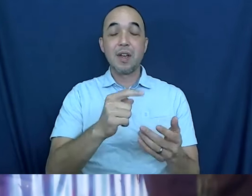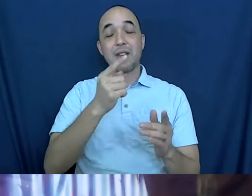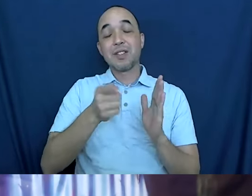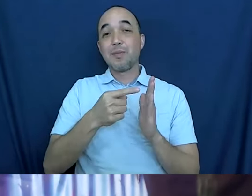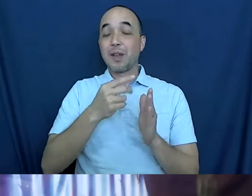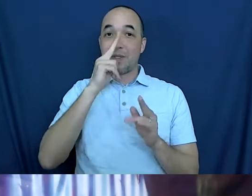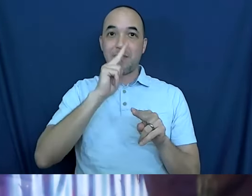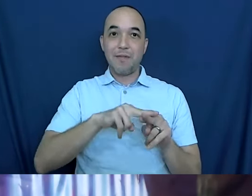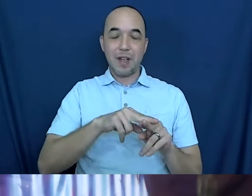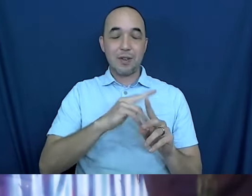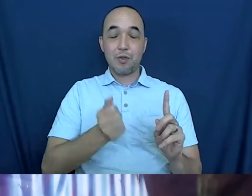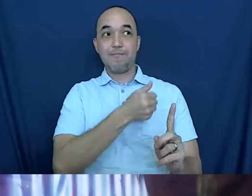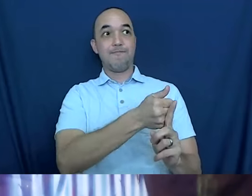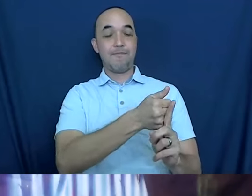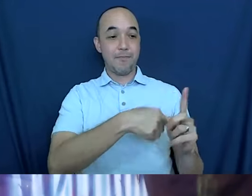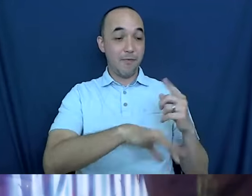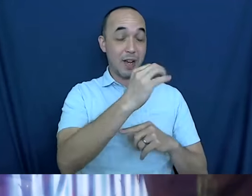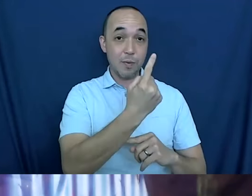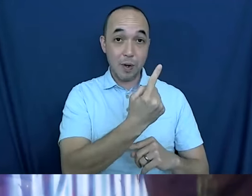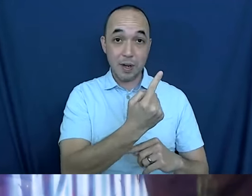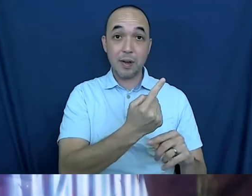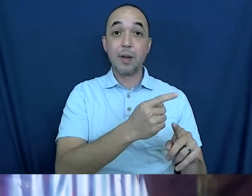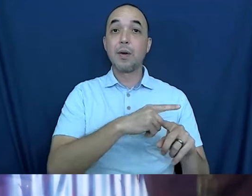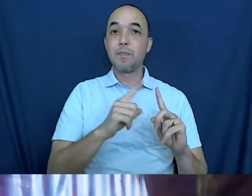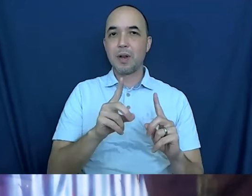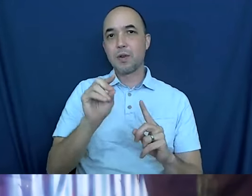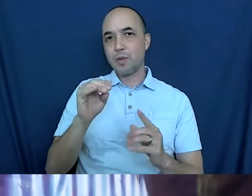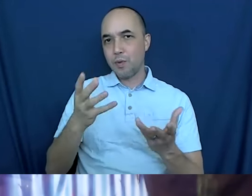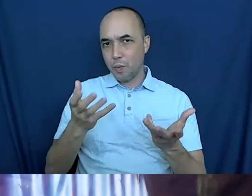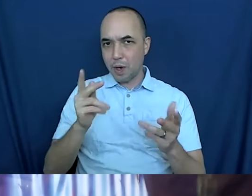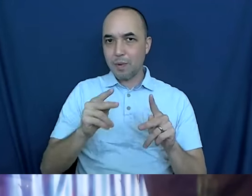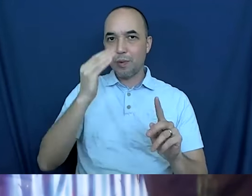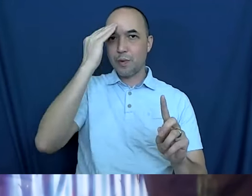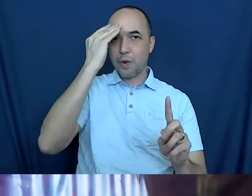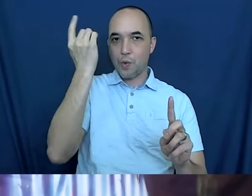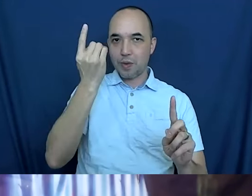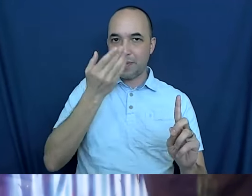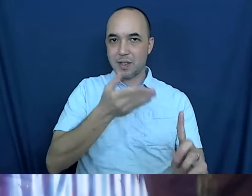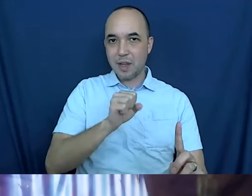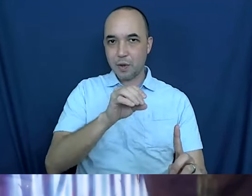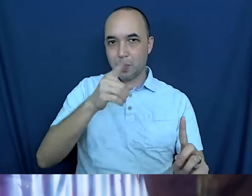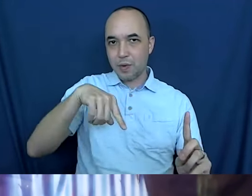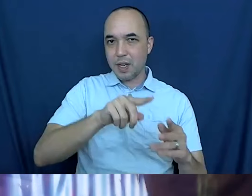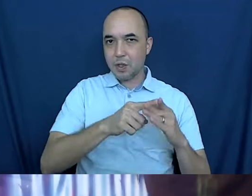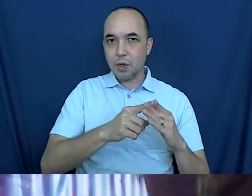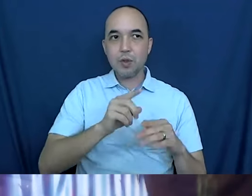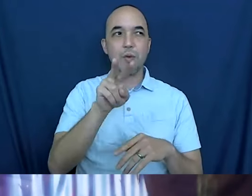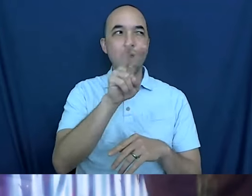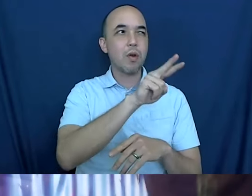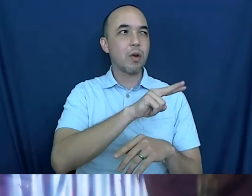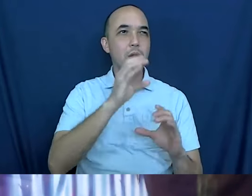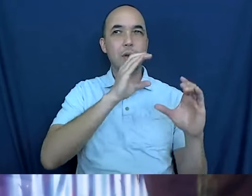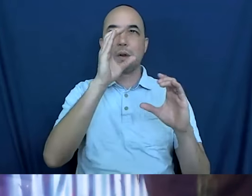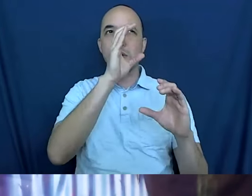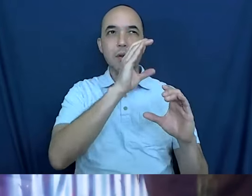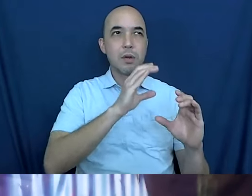be there. But really, you want people to know that something is there so they start looking for it. And you also want people to know when